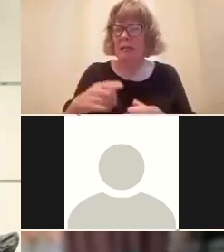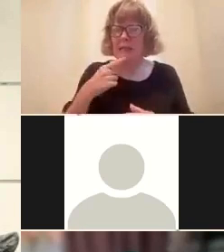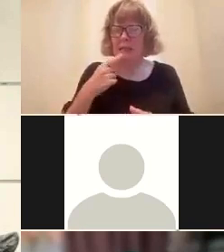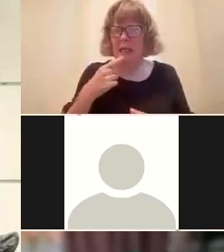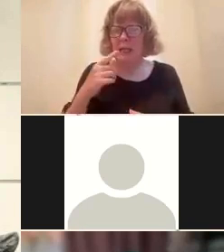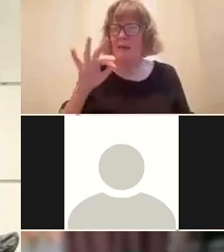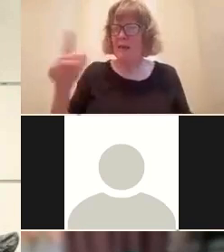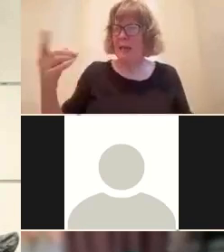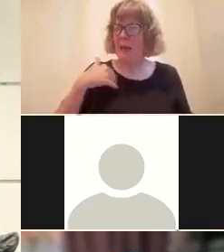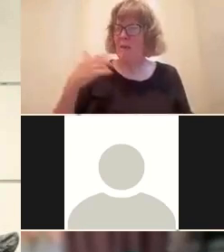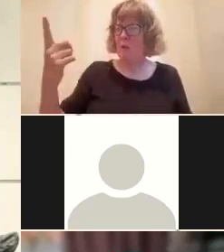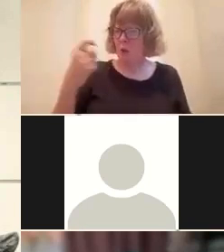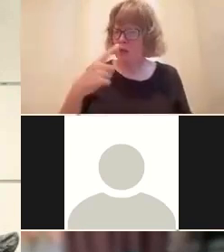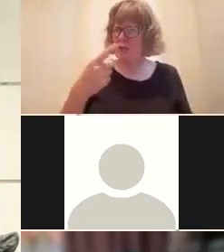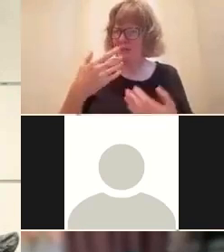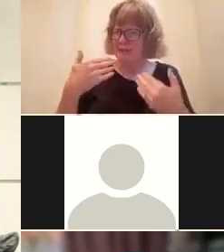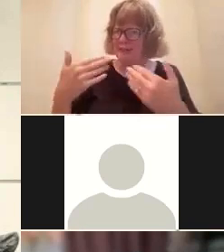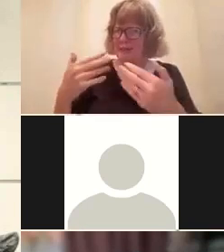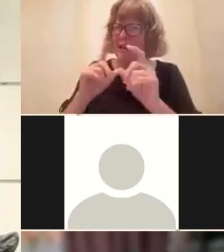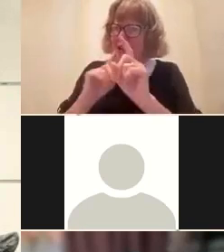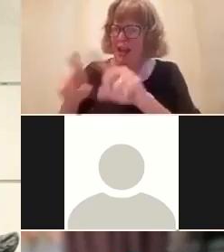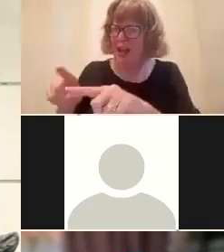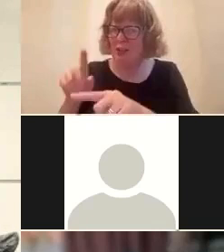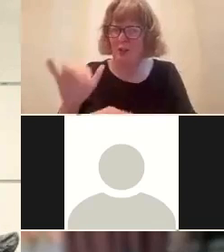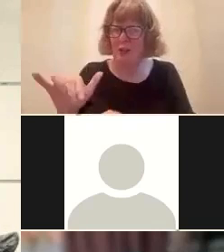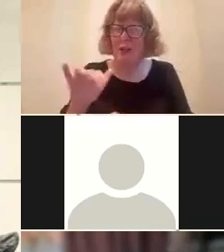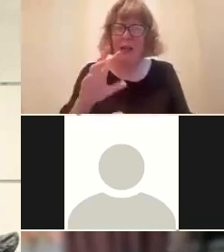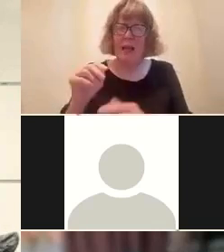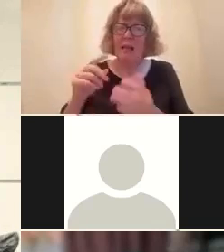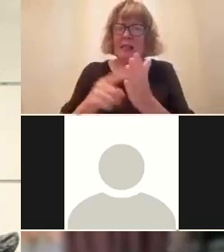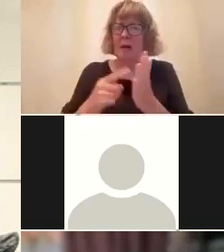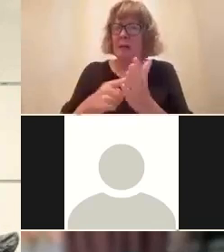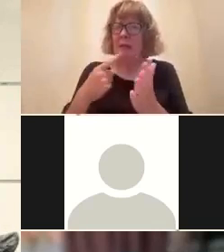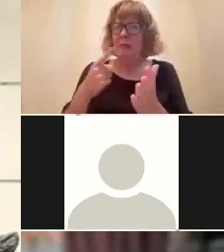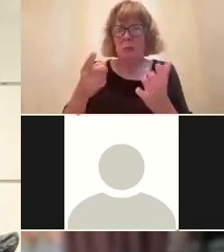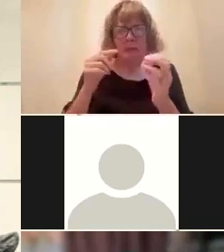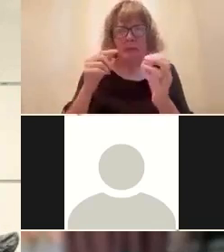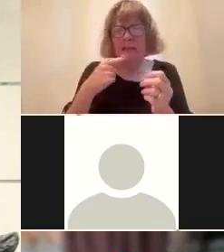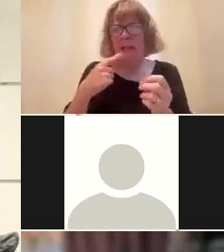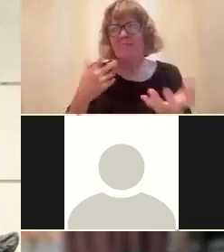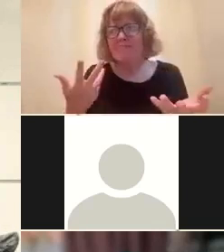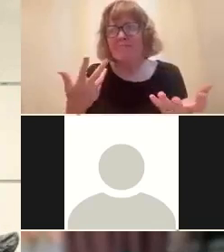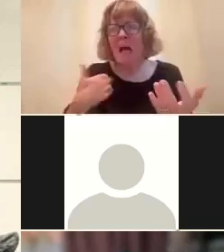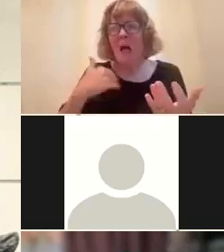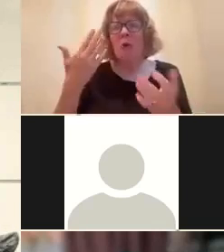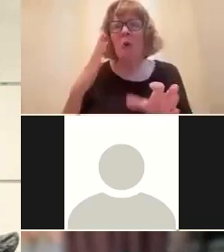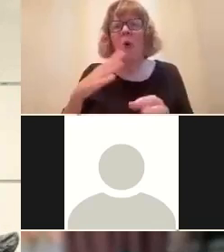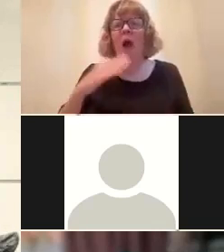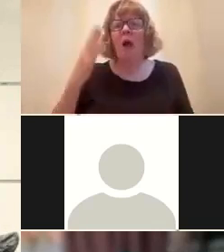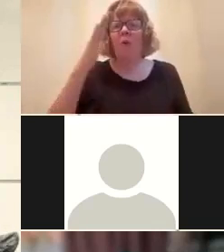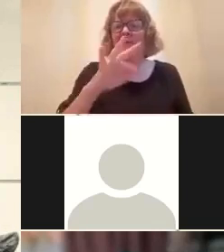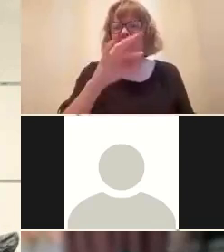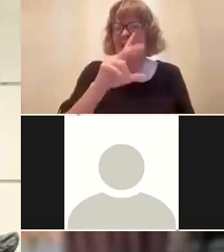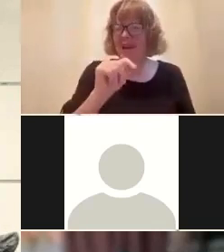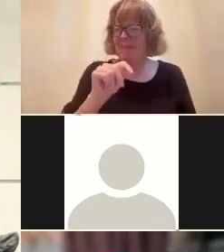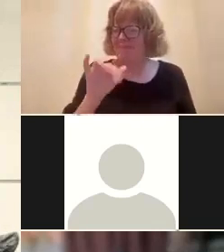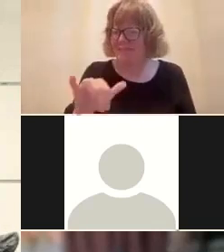client questions and concerns. It's okay and sometimes helpful to say, I don't know, but I will find out.